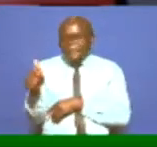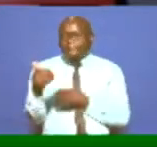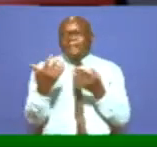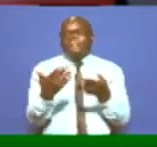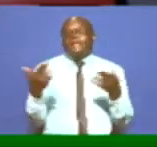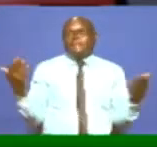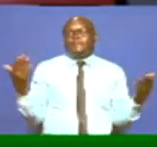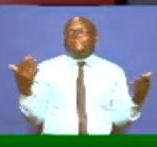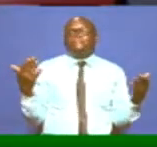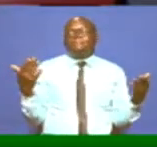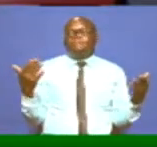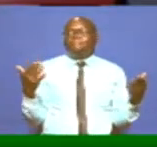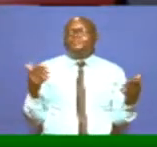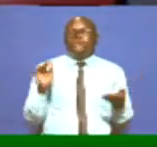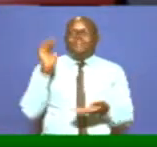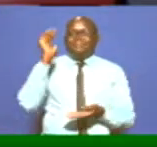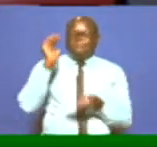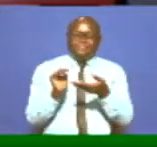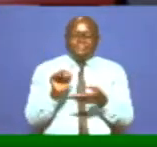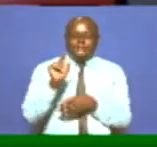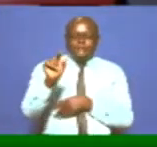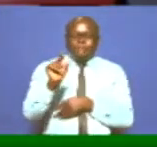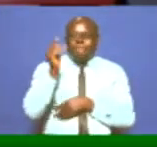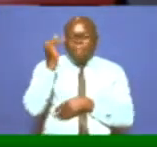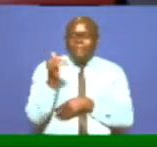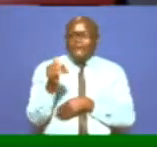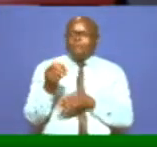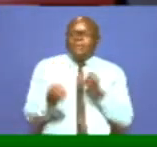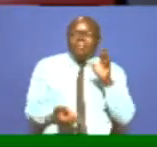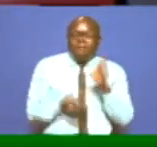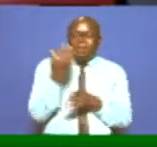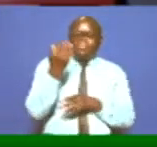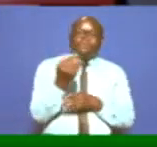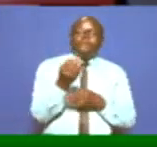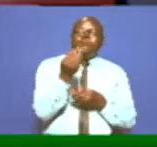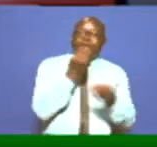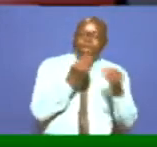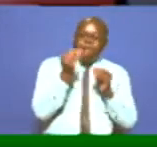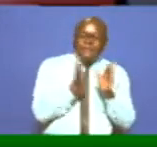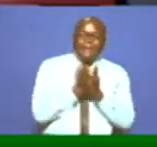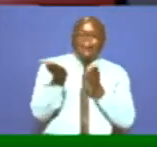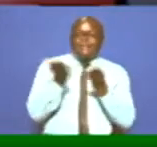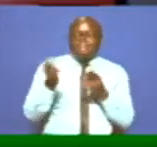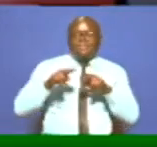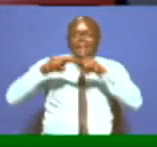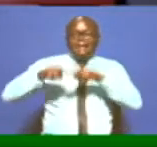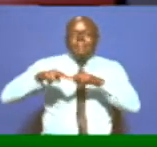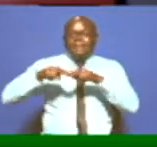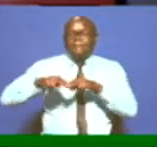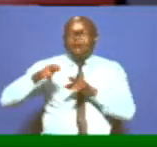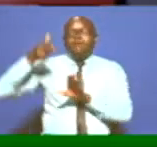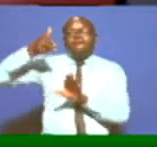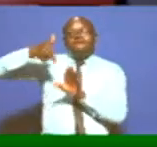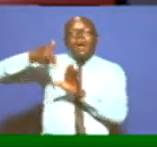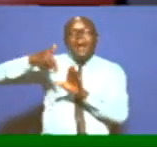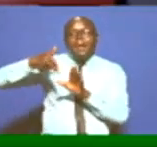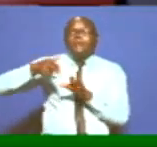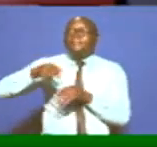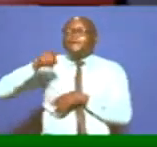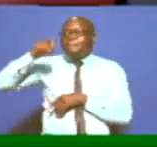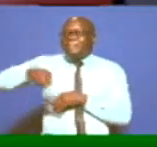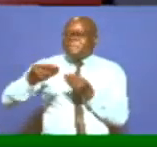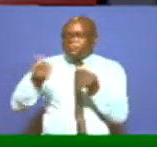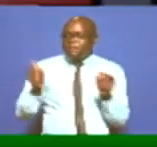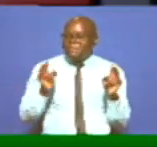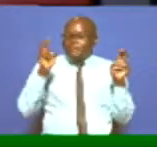or goods will go down, because production of food and services depends on the fuel. So I think we should also address the